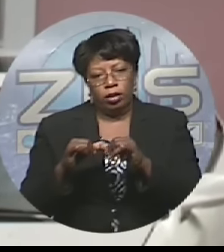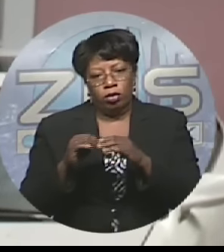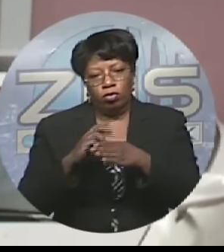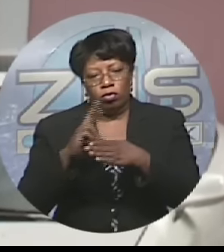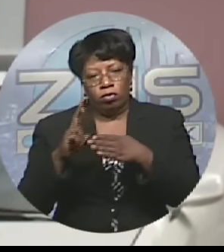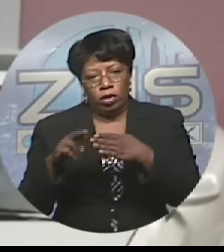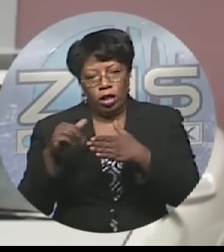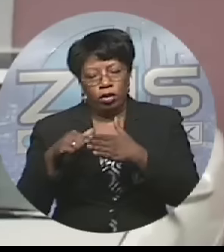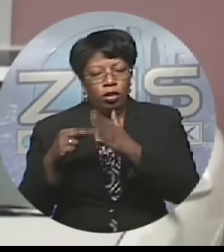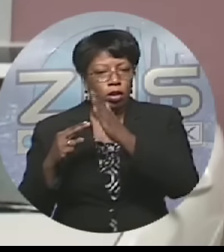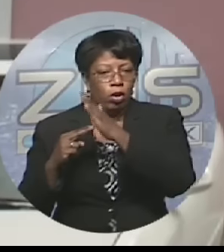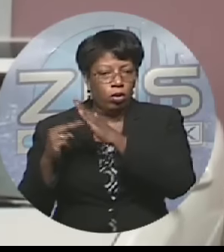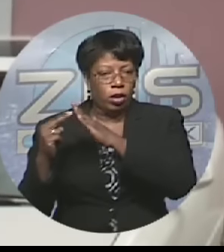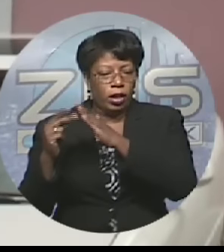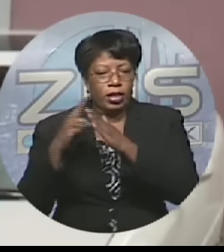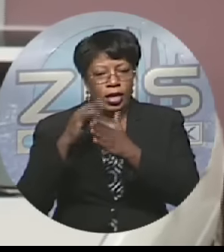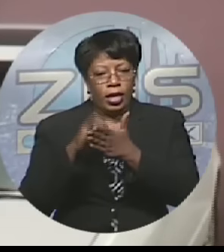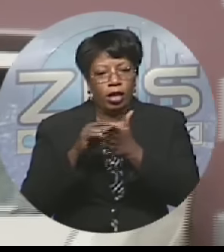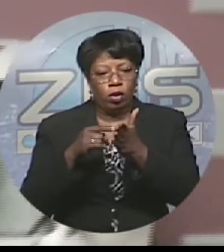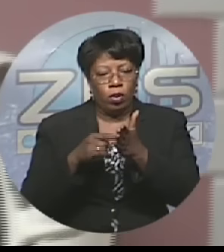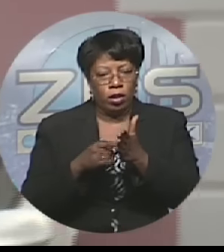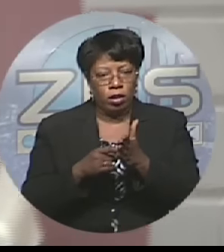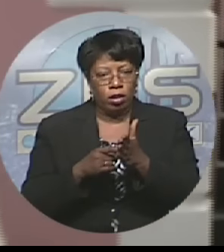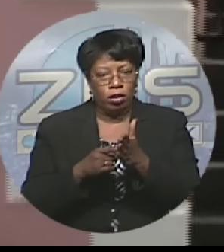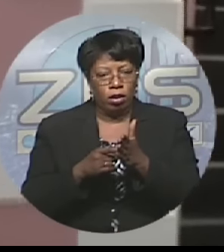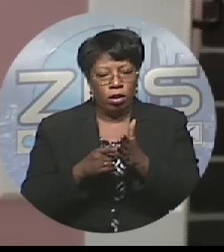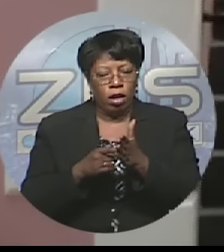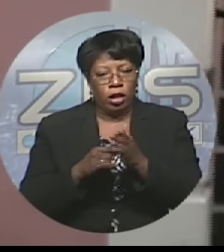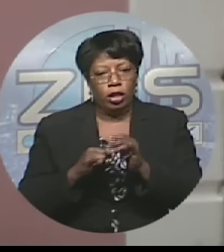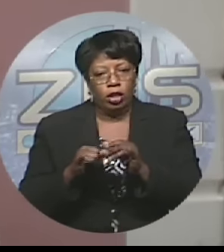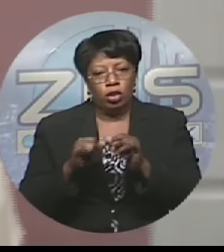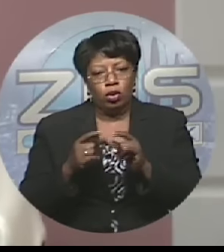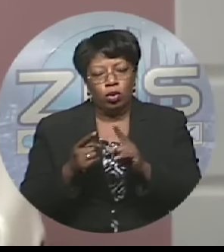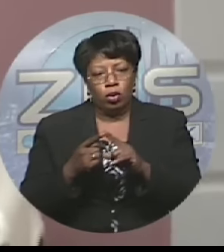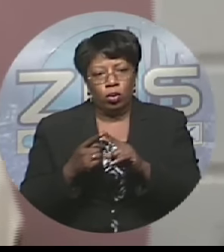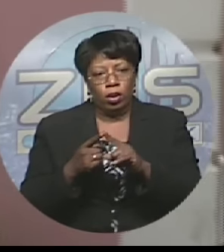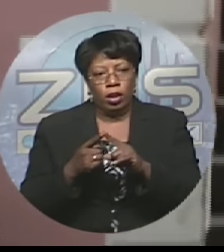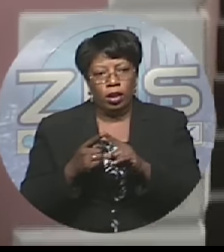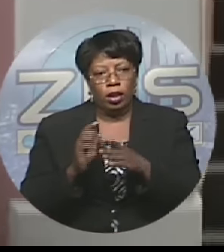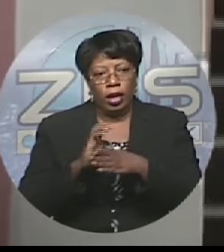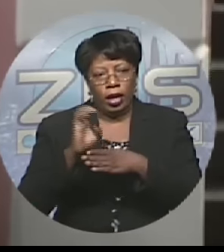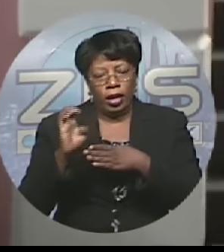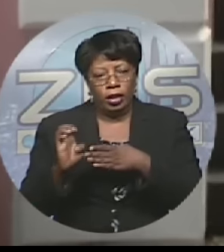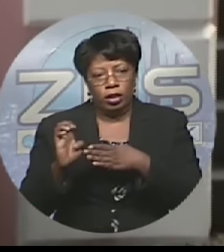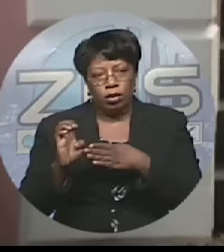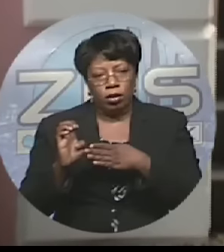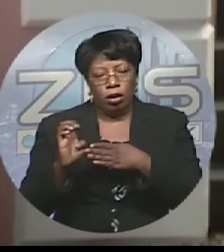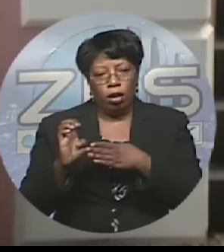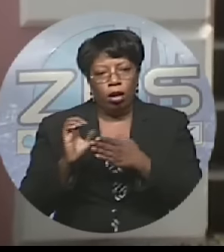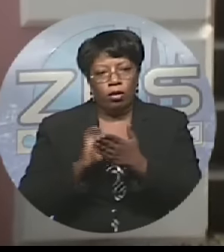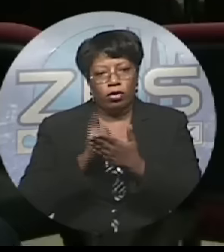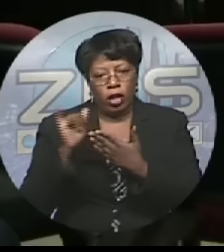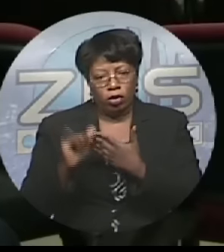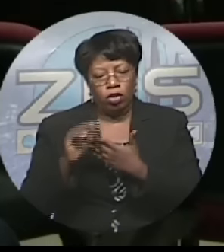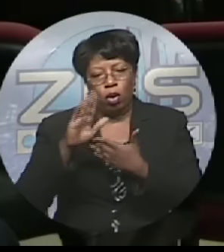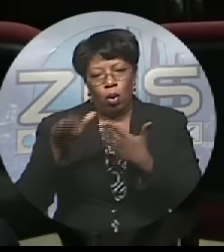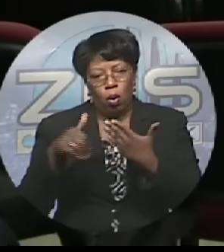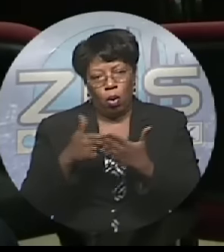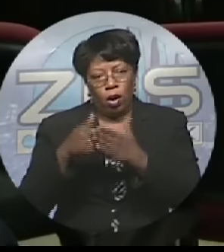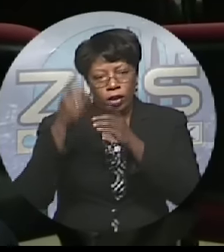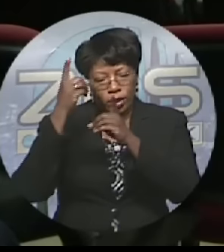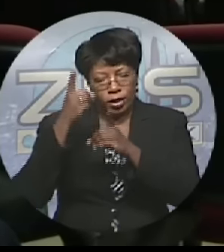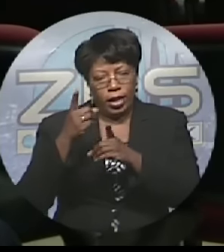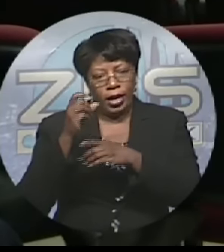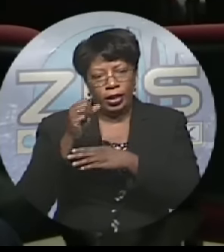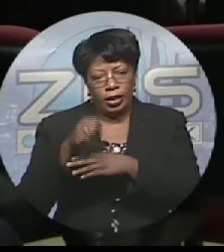Bahama resort. He requested that the matter be stood over to the end of January 2016, and all sides agreed. Justice Ian Winer then